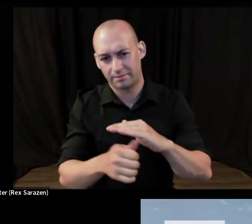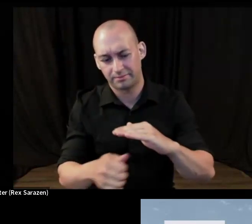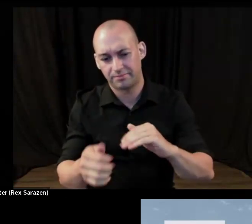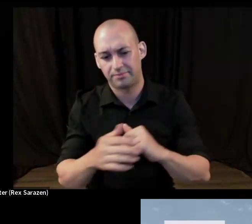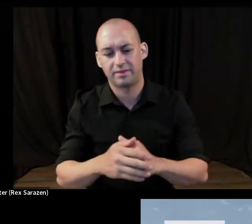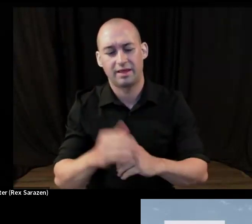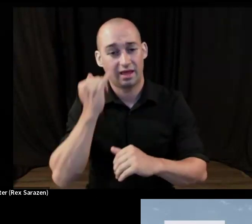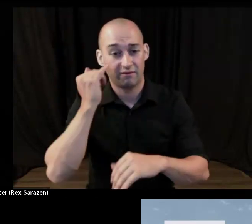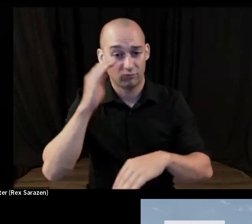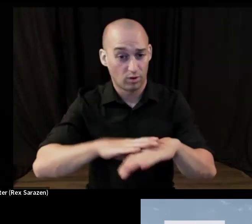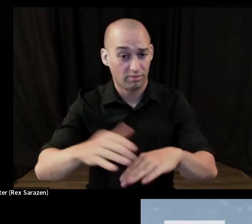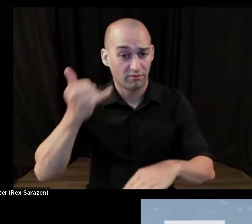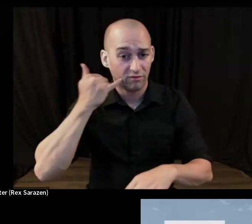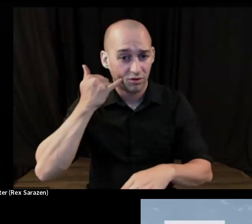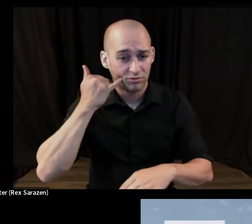*9.